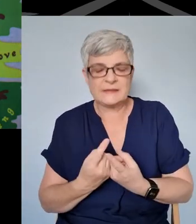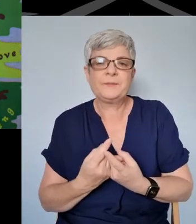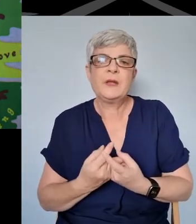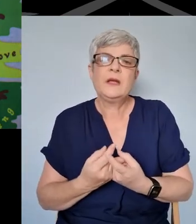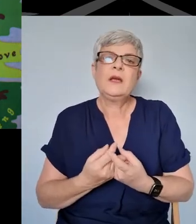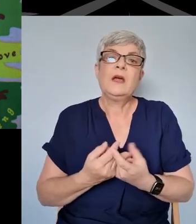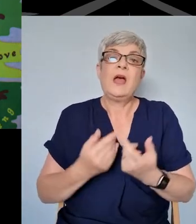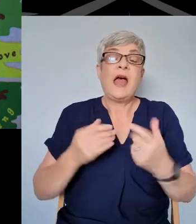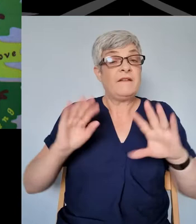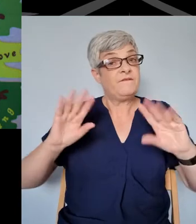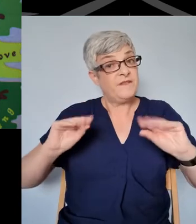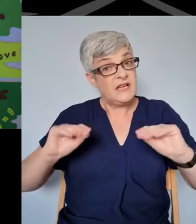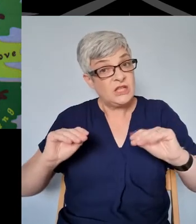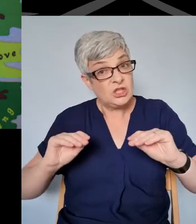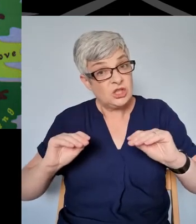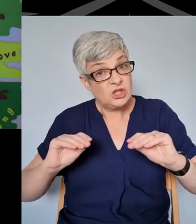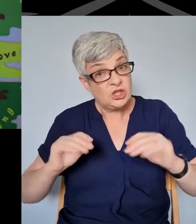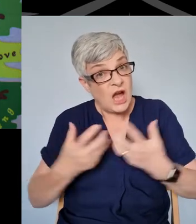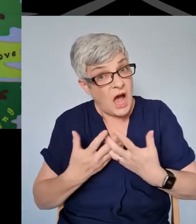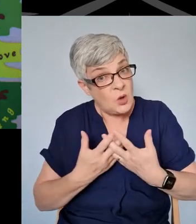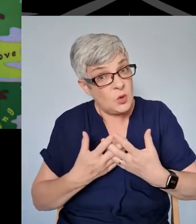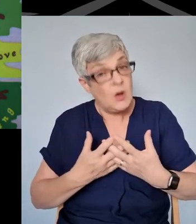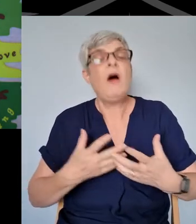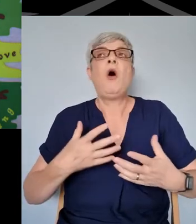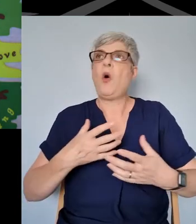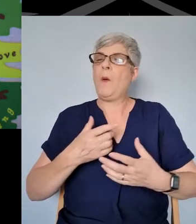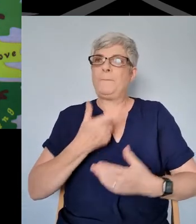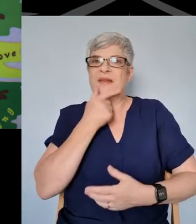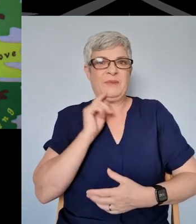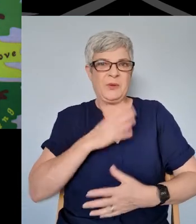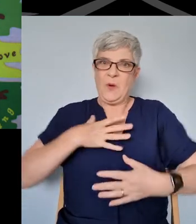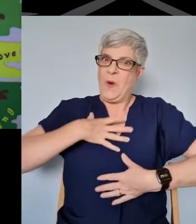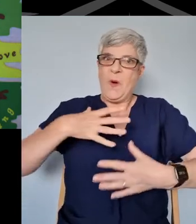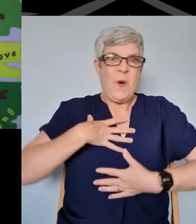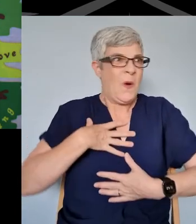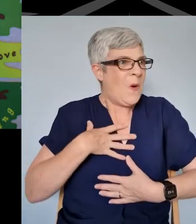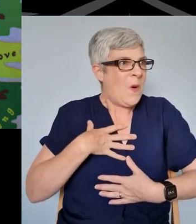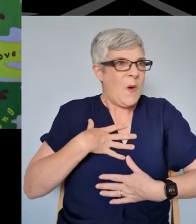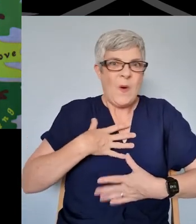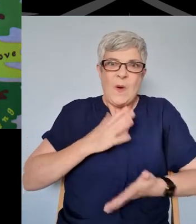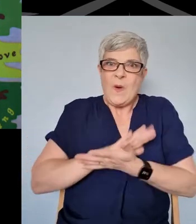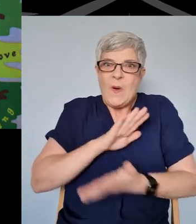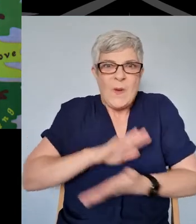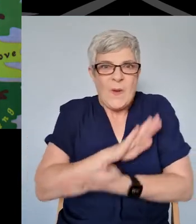they finish with surprised and delighted people happy with the transformation.